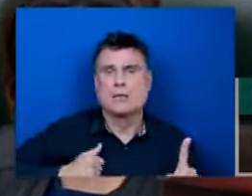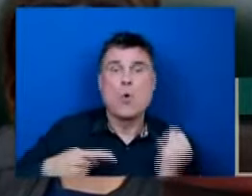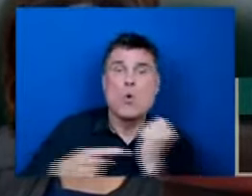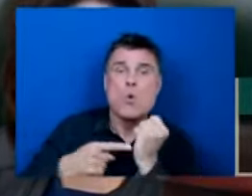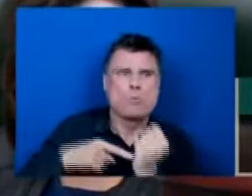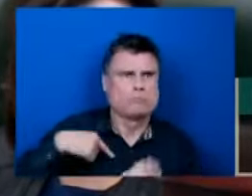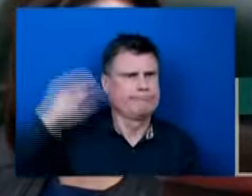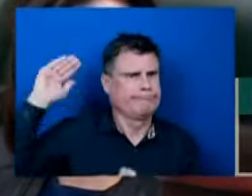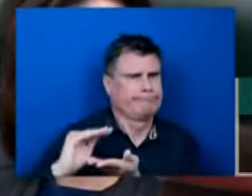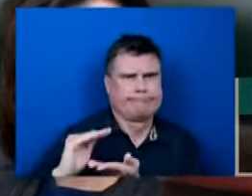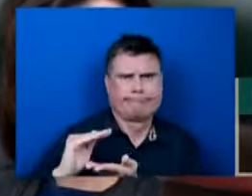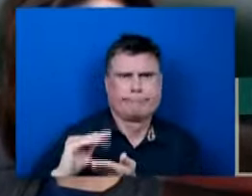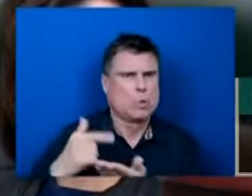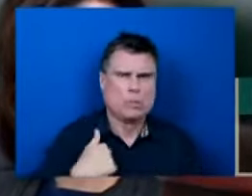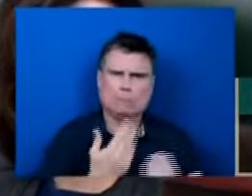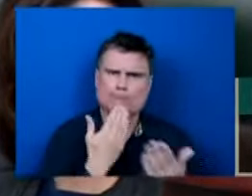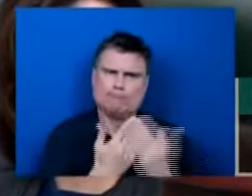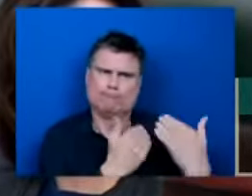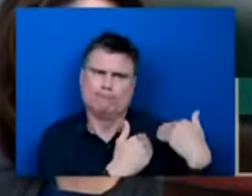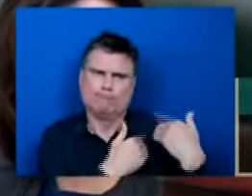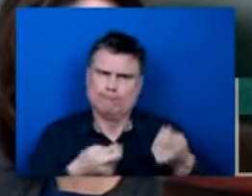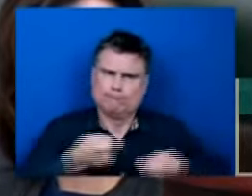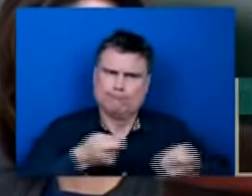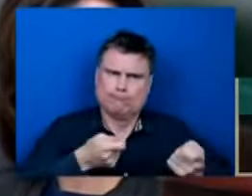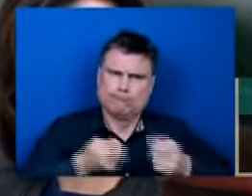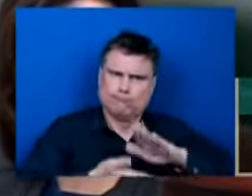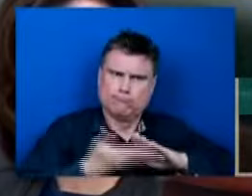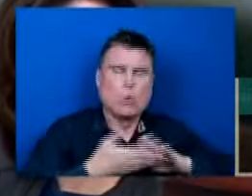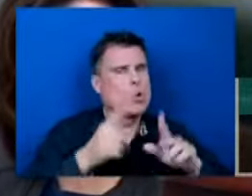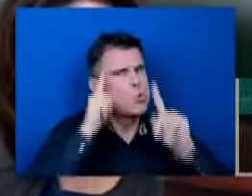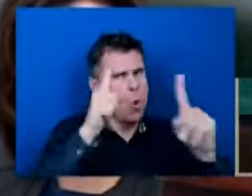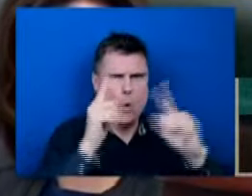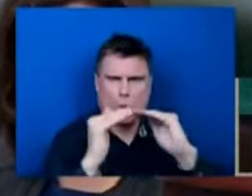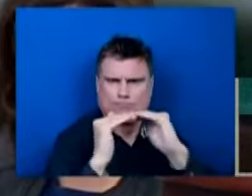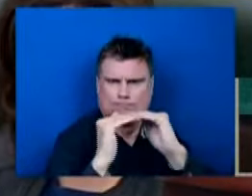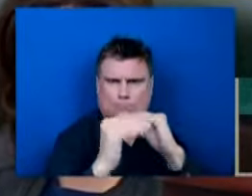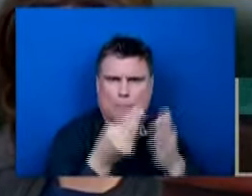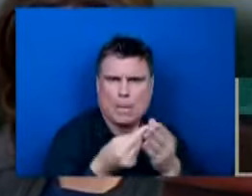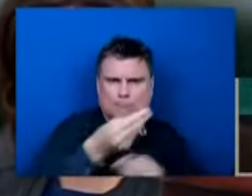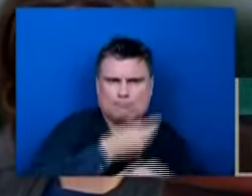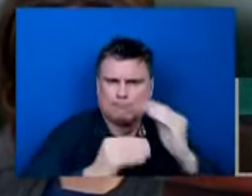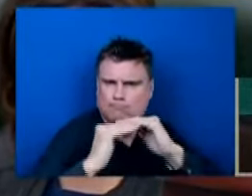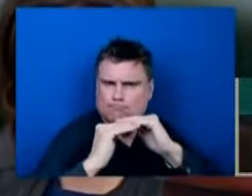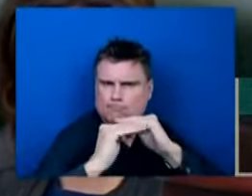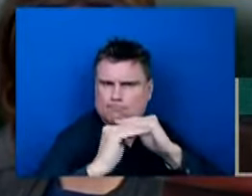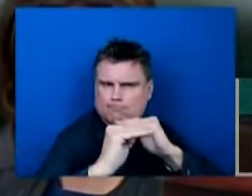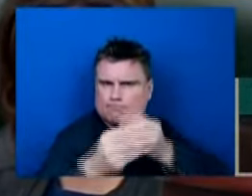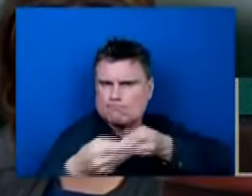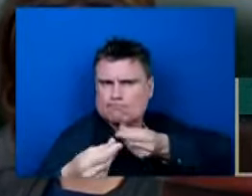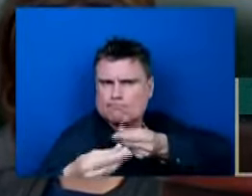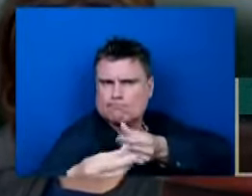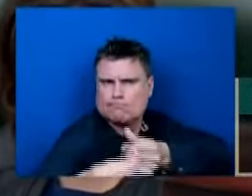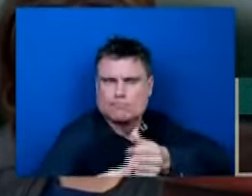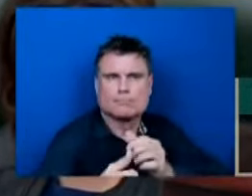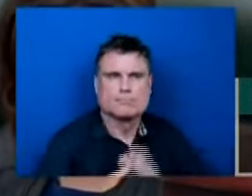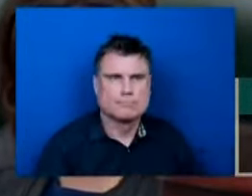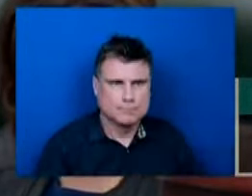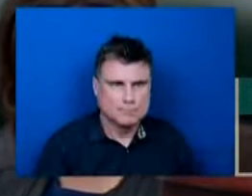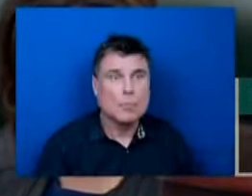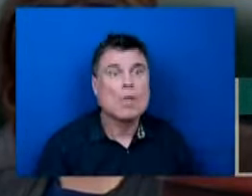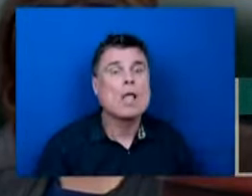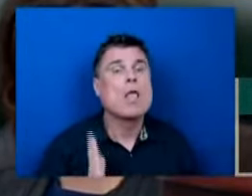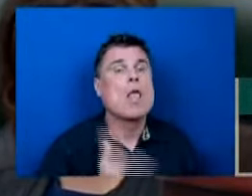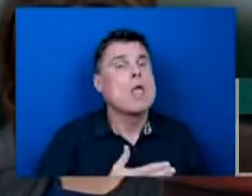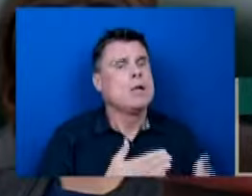With increased economic and fiscal capacity and by maintaining discipline in our spending decisions, our fiscal future